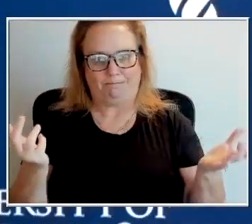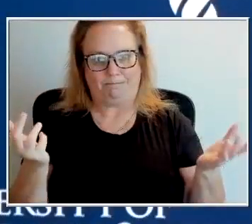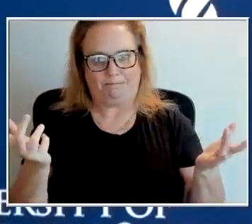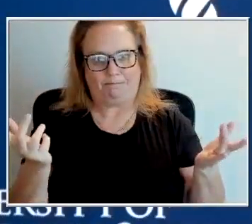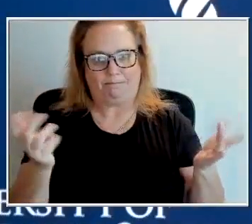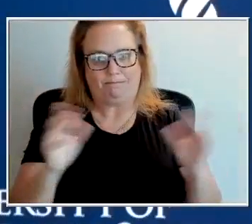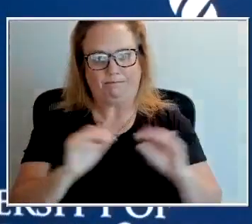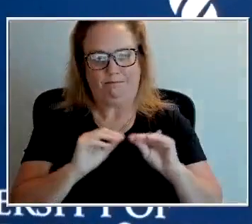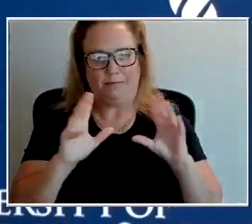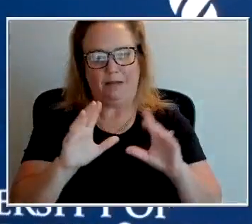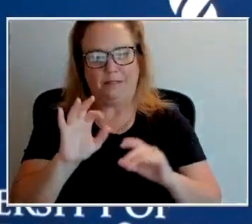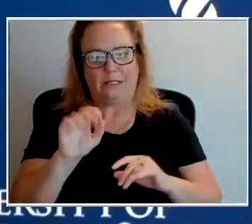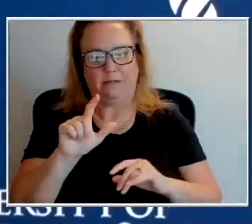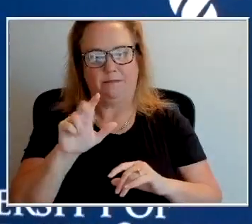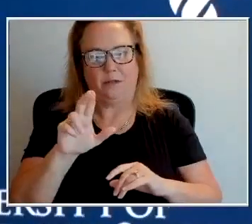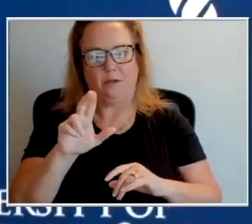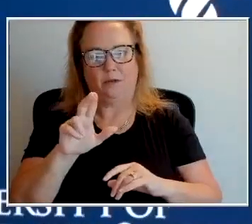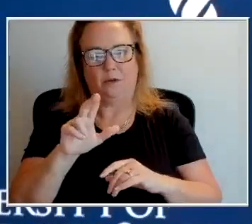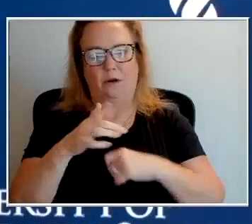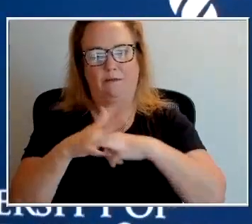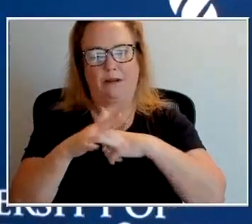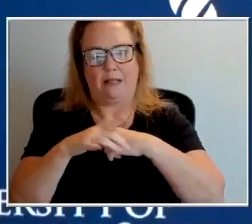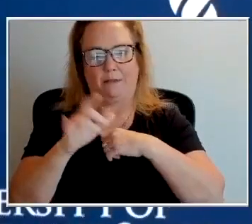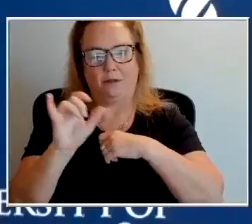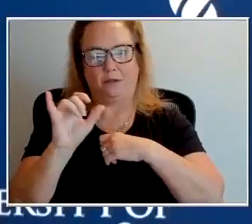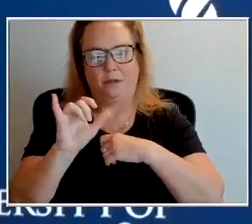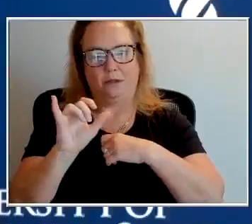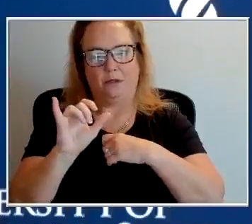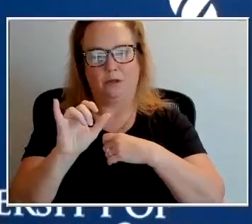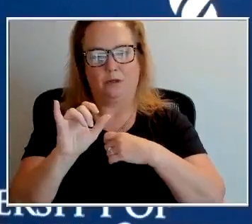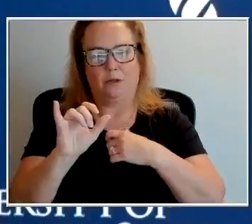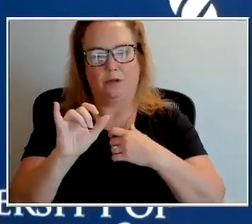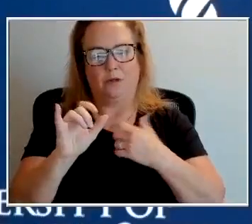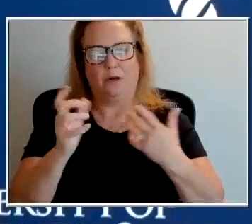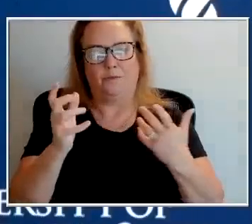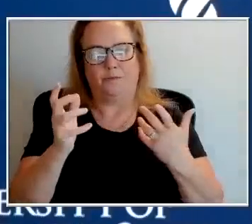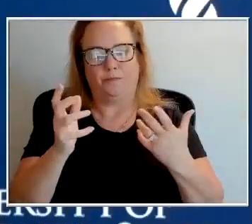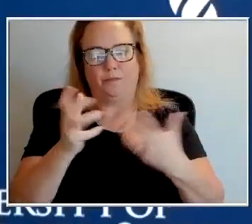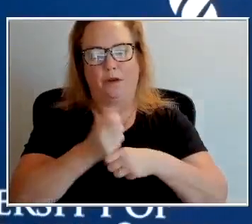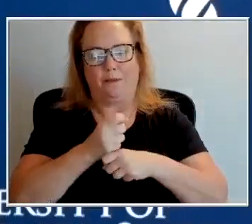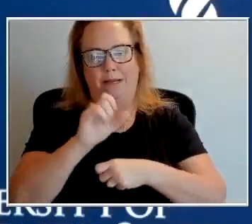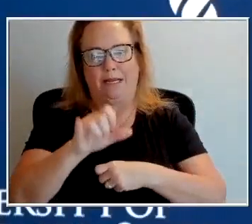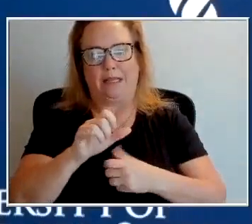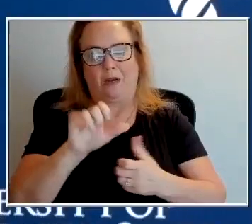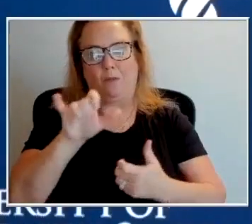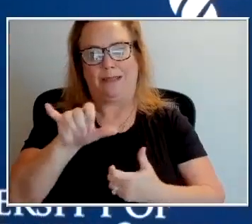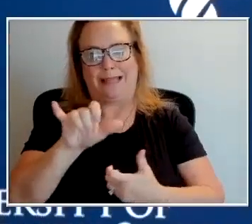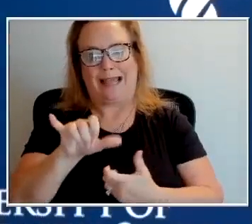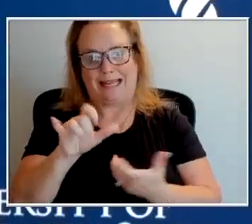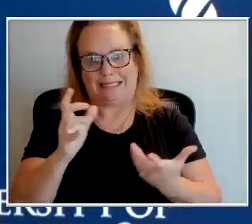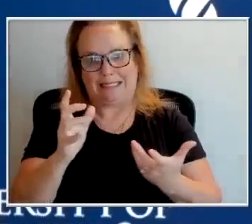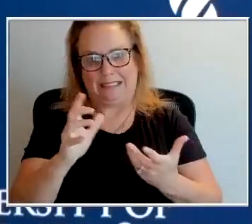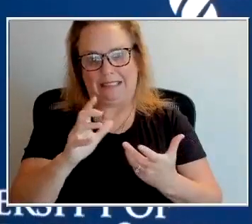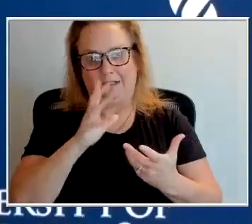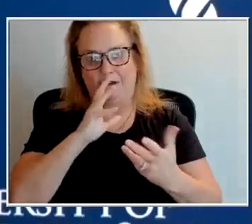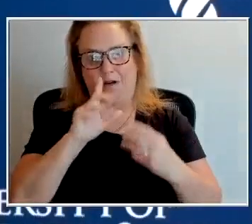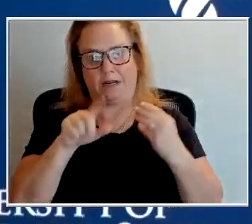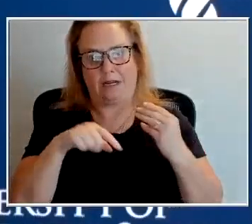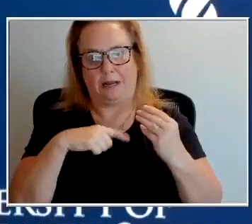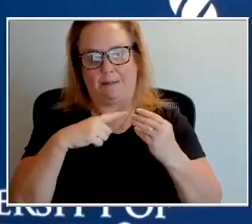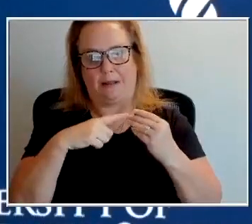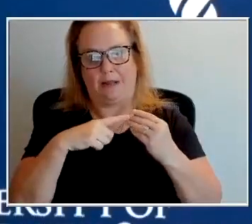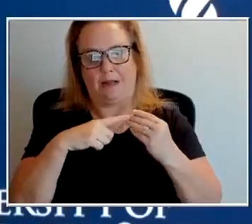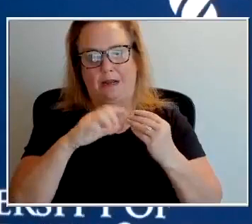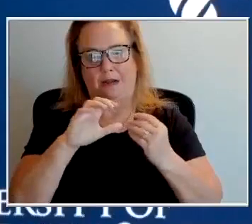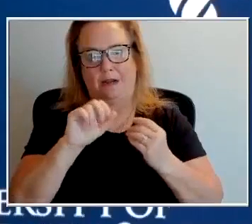Obviously, influenza vaccines are available too, and like you said, we're going to be getting those. But with that, talking about the